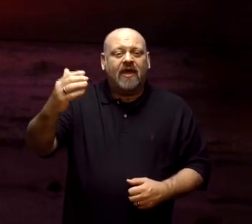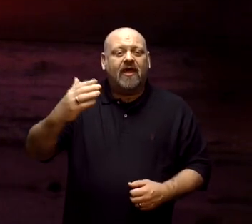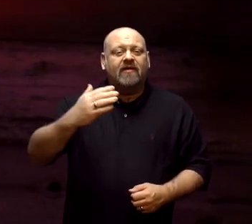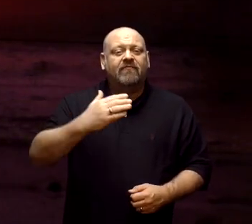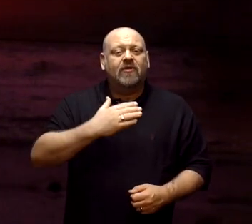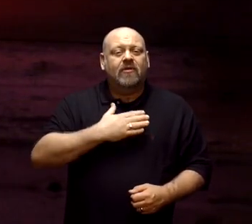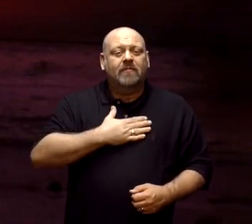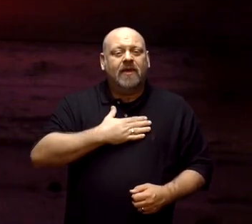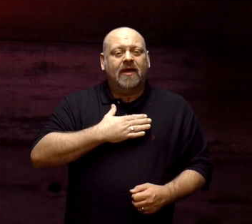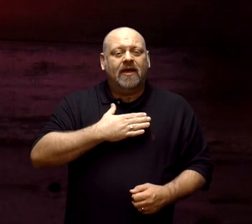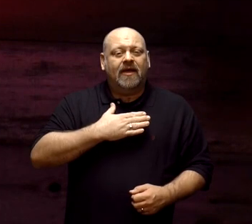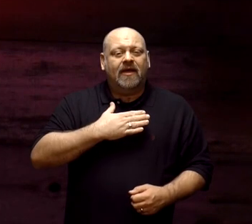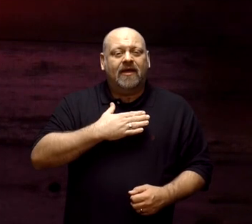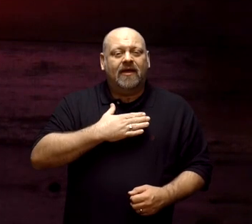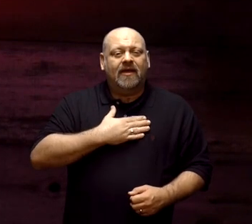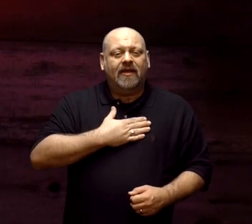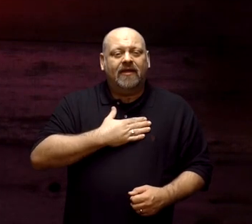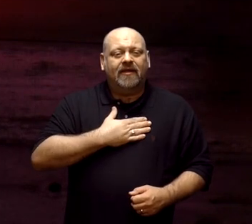forever